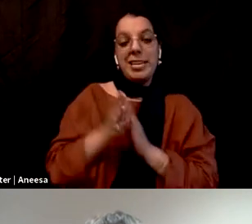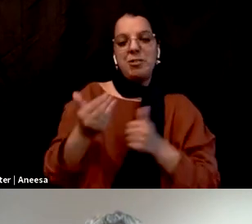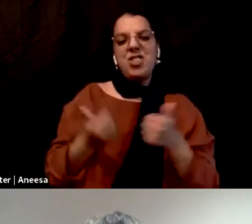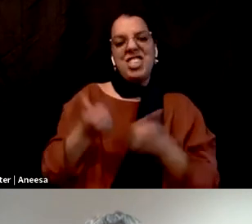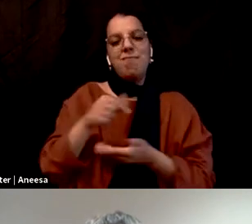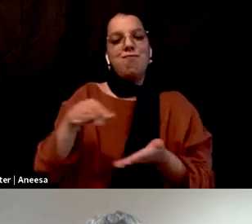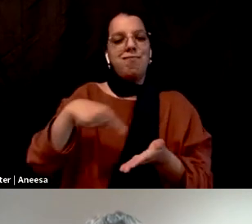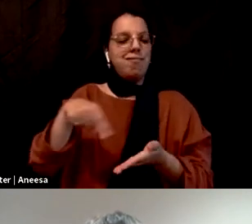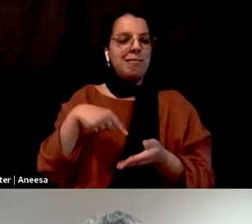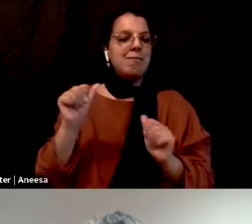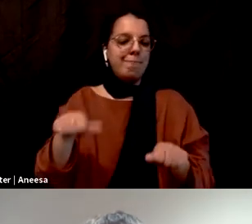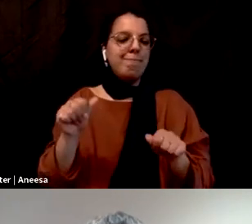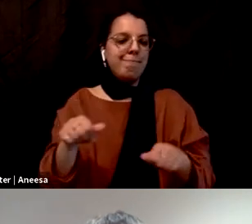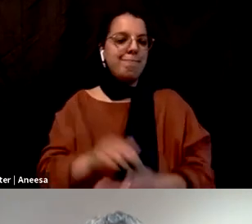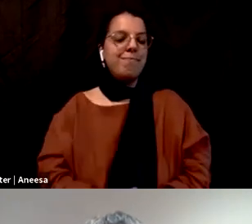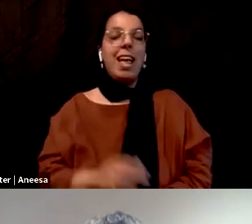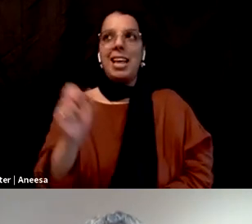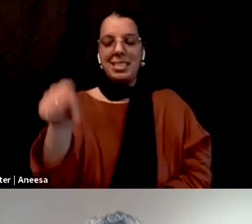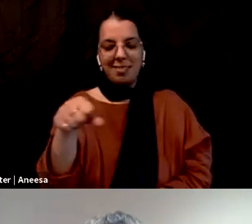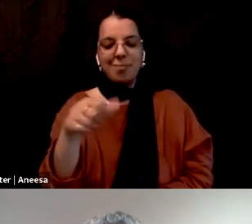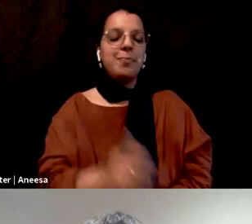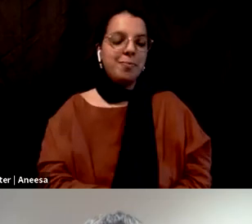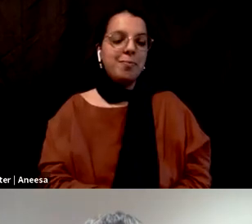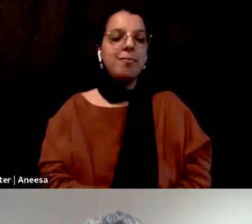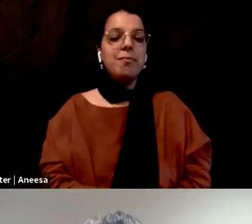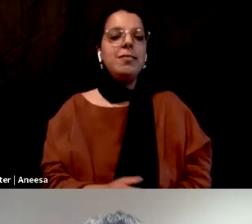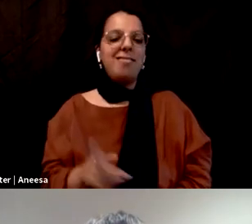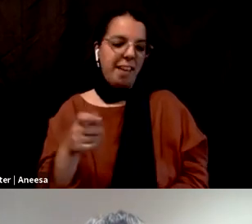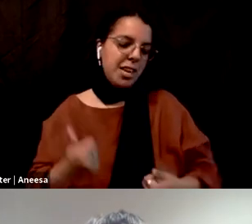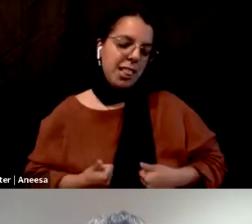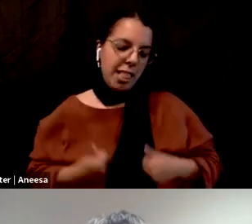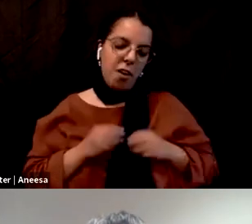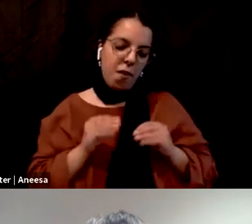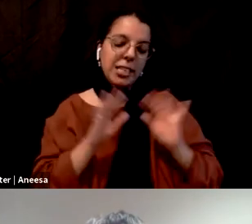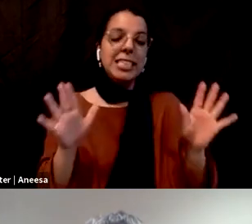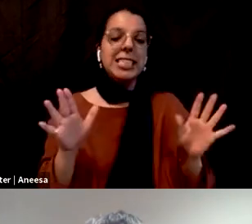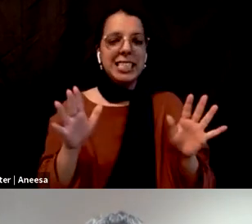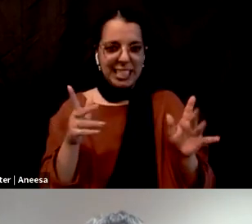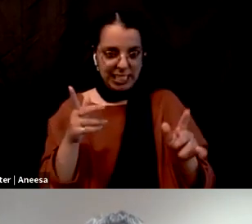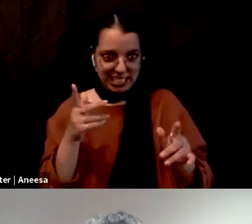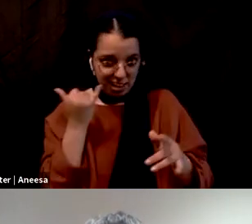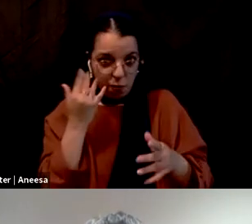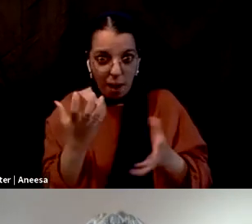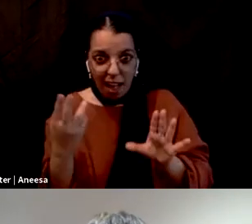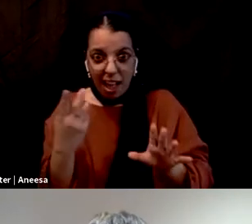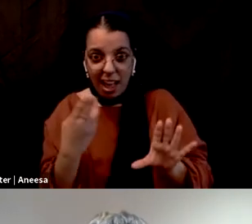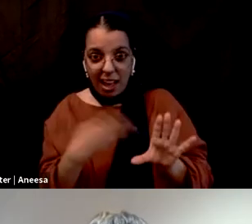I'll let anyone jump in if they want to. I think you pretty much summed it up there,